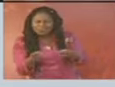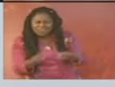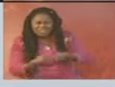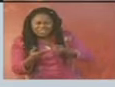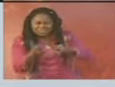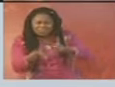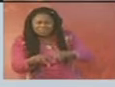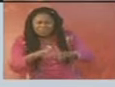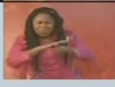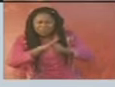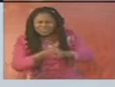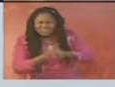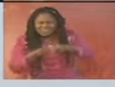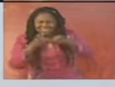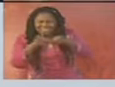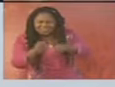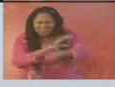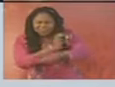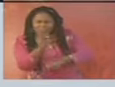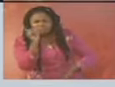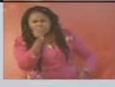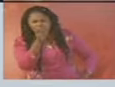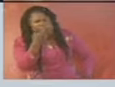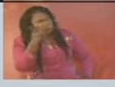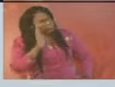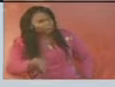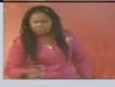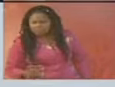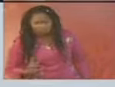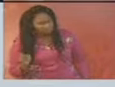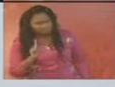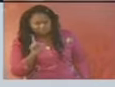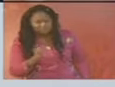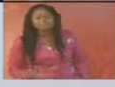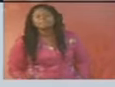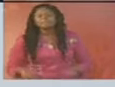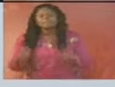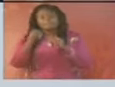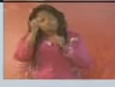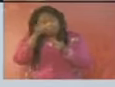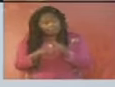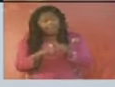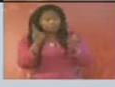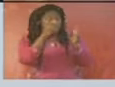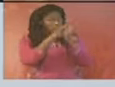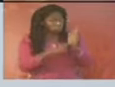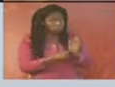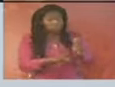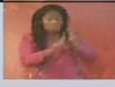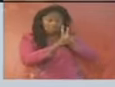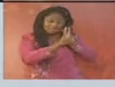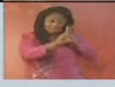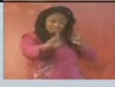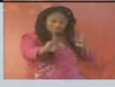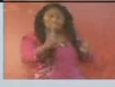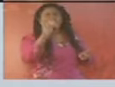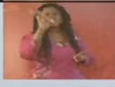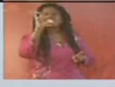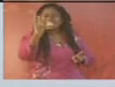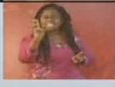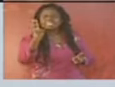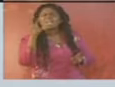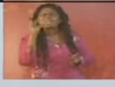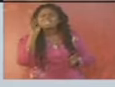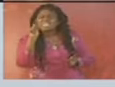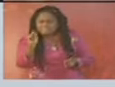guidelines that we at the Ministry of Health continue to reinforce. Maintain at least 6 feet distance from others. Wash or sanitize your